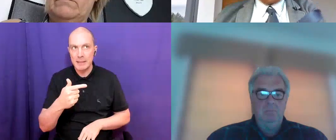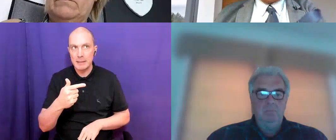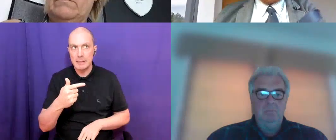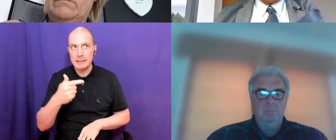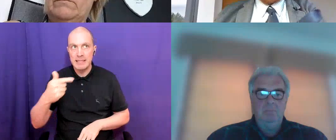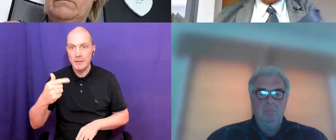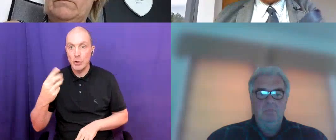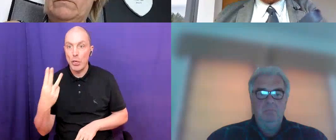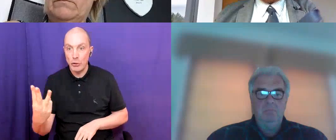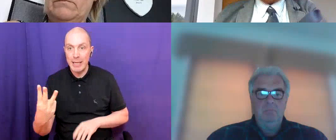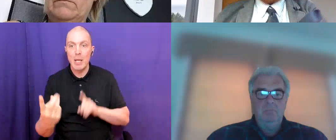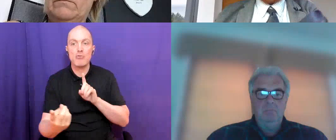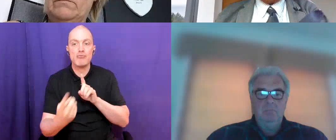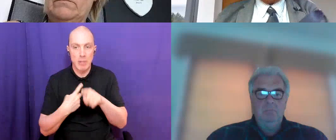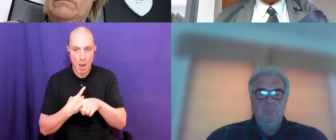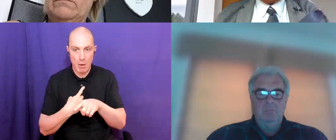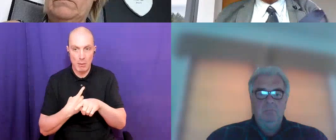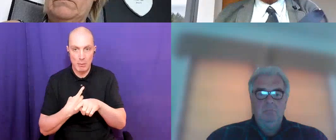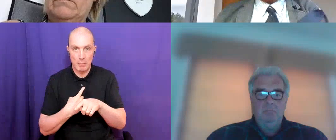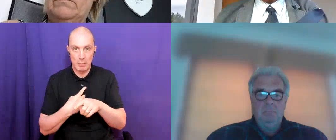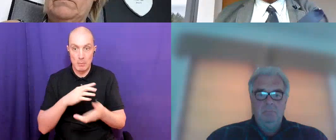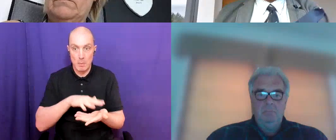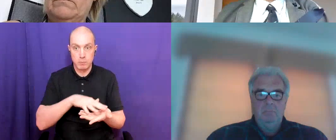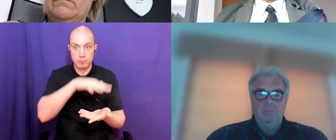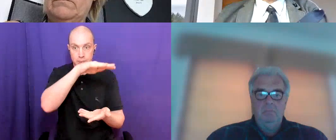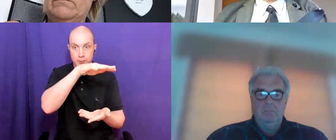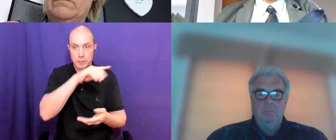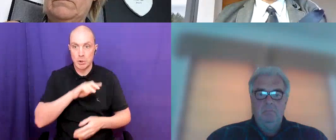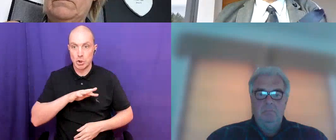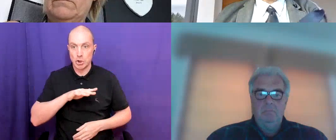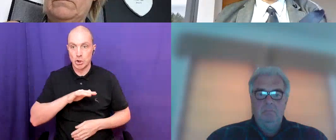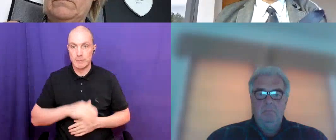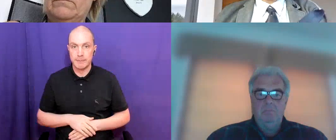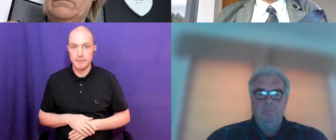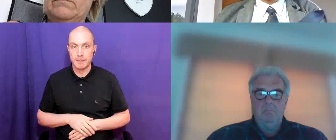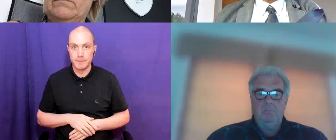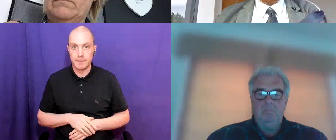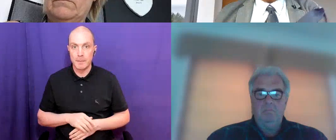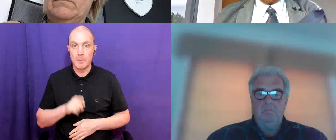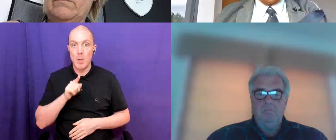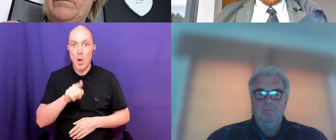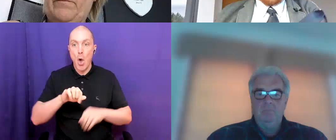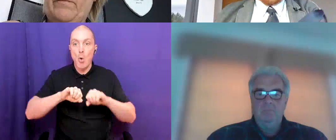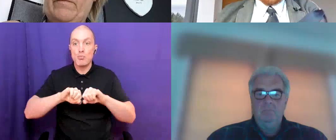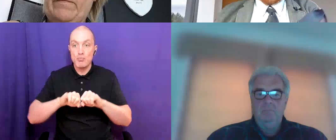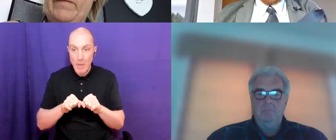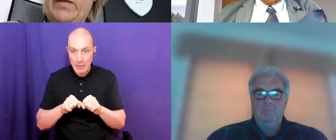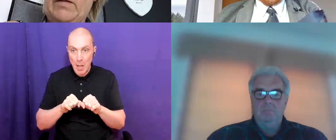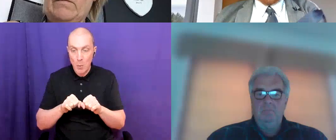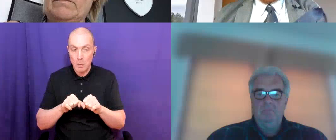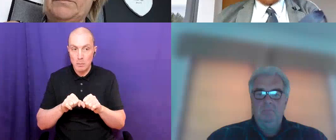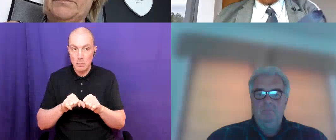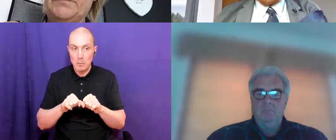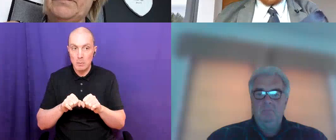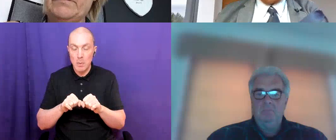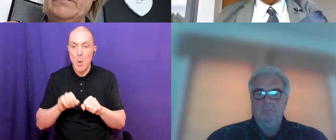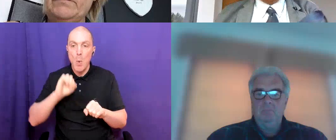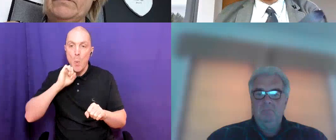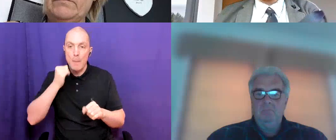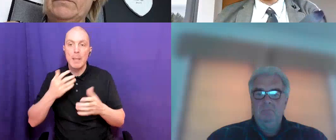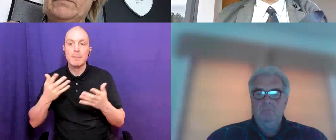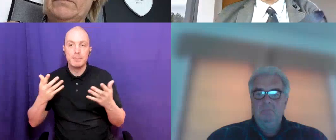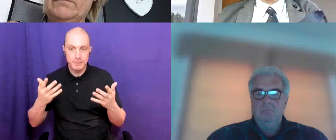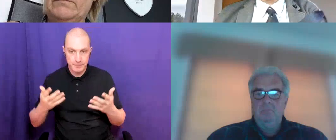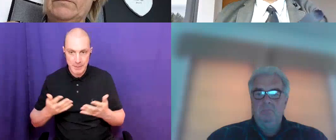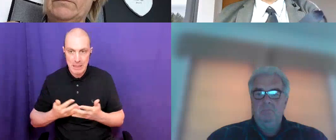21,773 postal votes returned. An up-to-date breakdown of postal votes per ward will be included in the count information pack, which